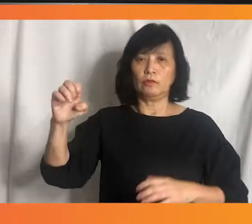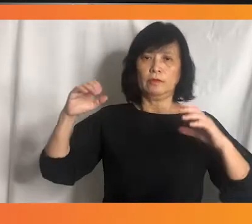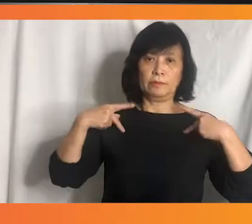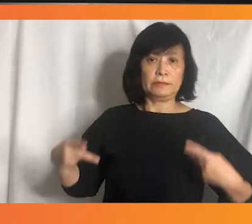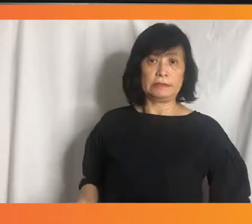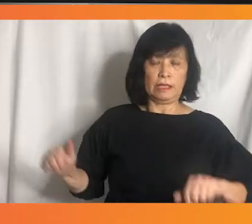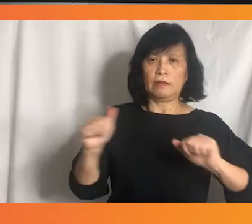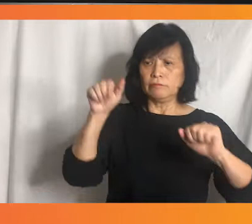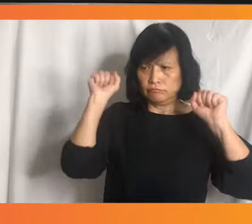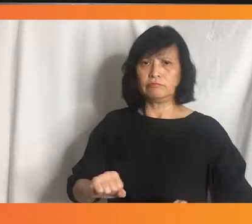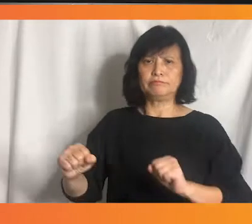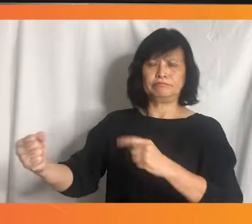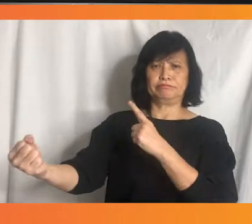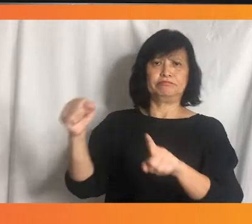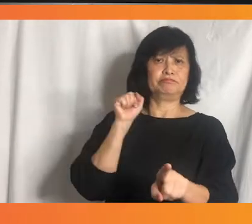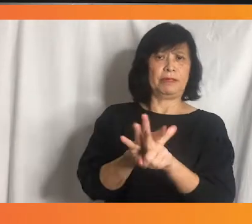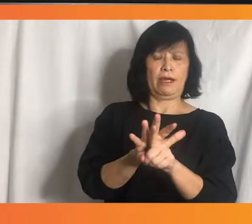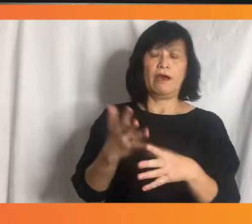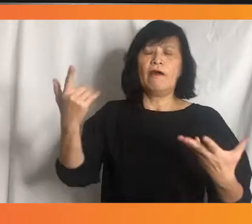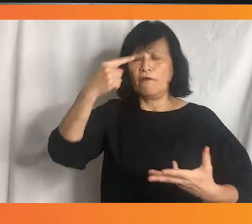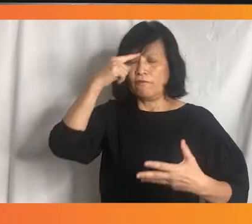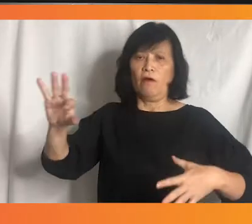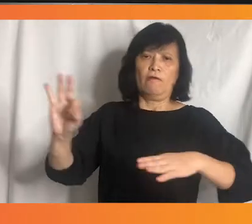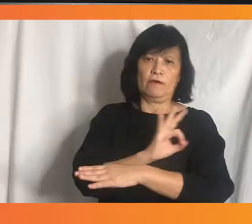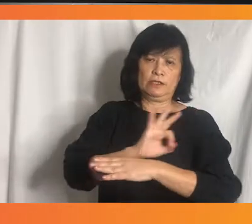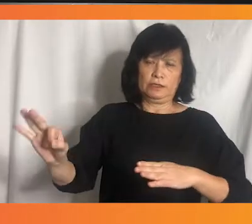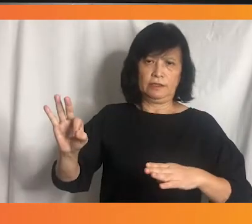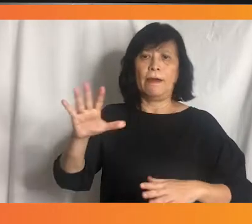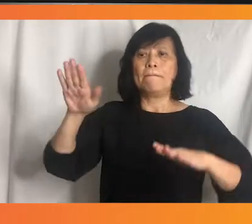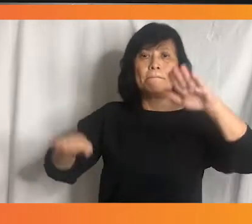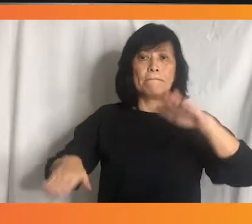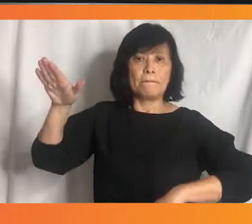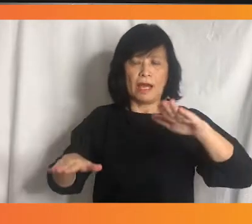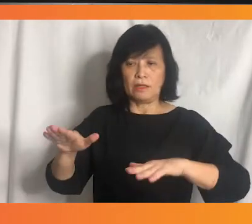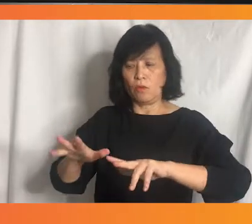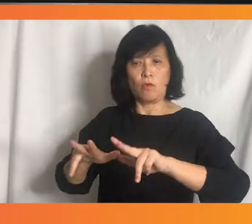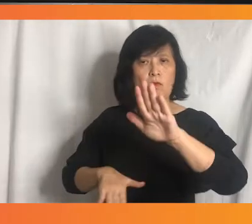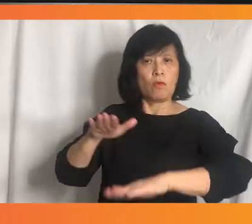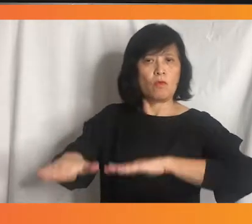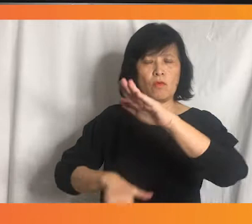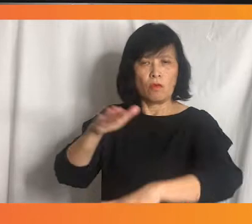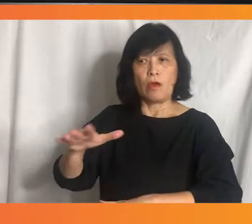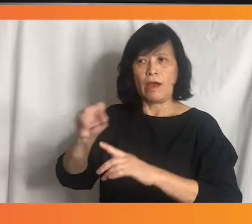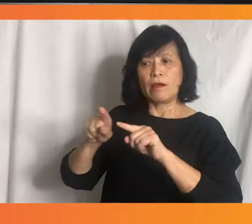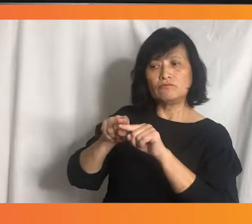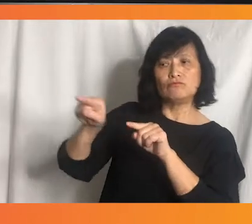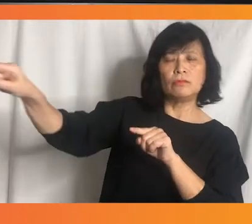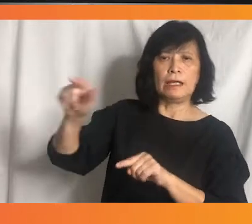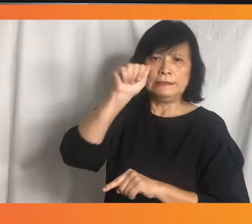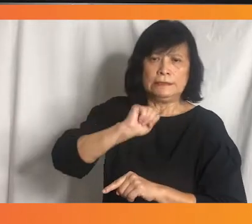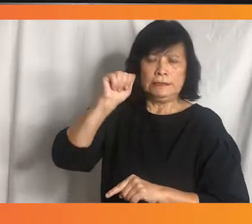positively impact on health through improvements in physical function, balance, walking speed, distance, ability